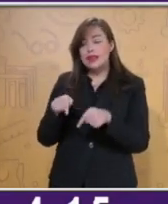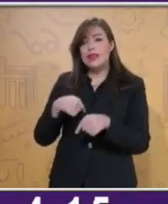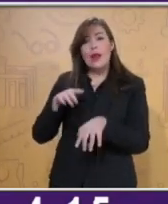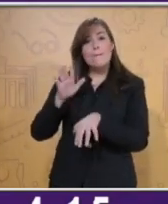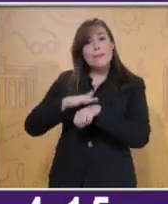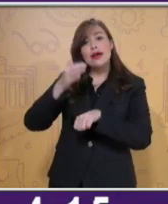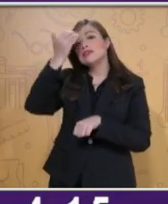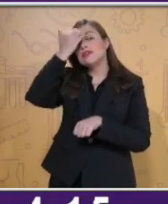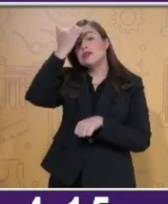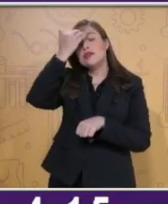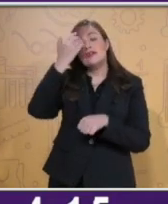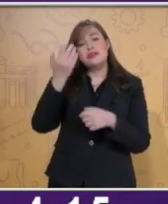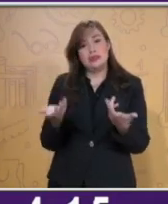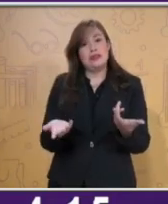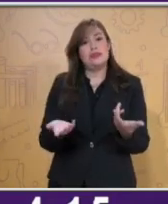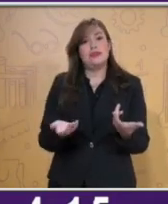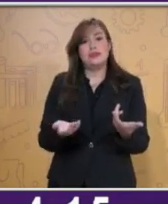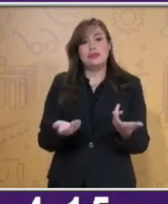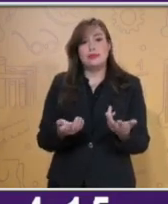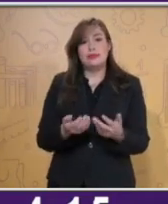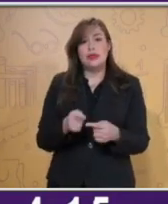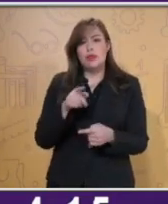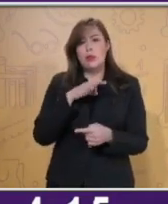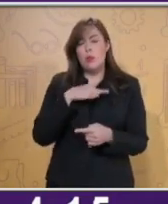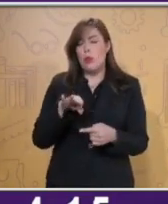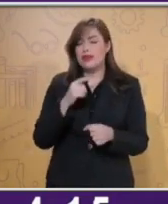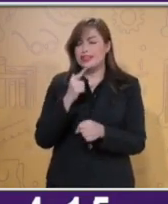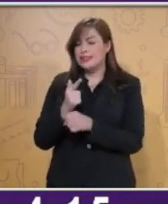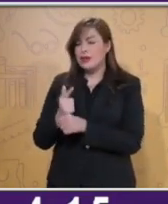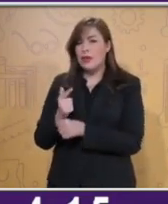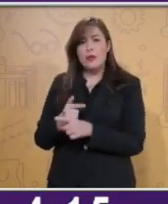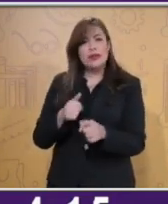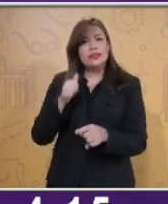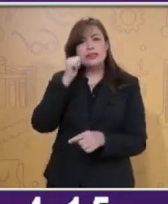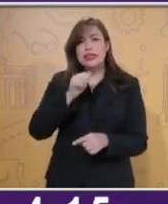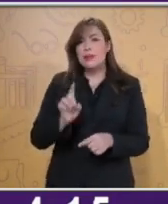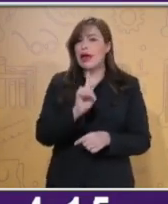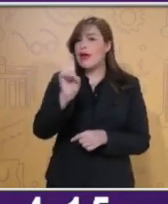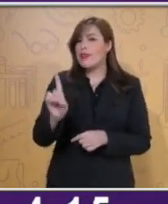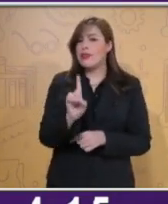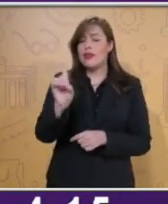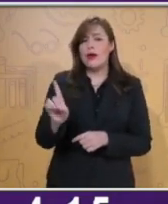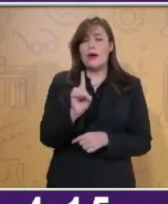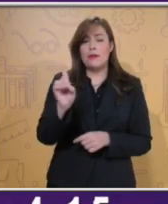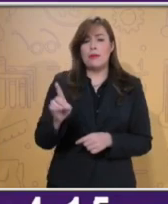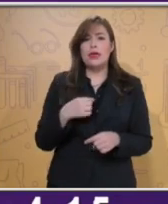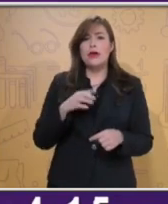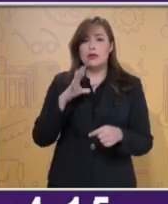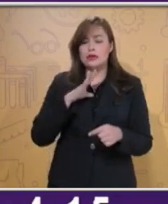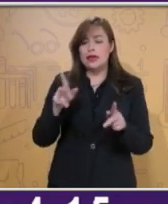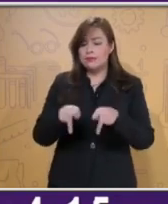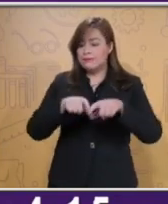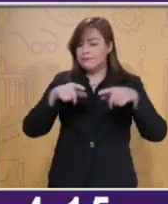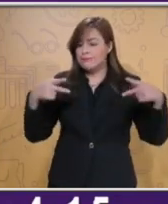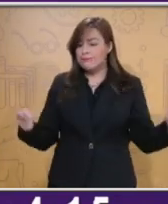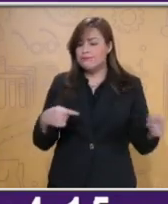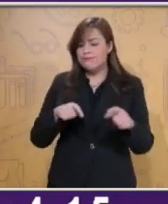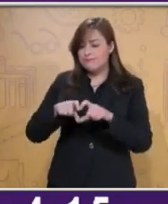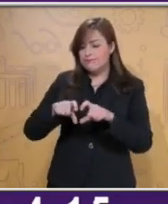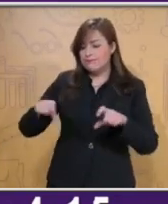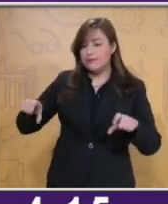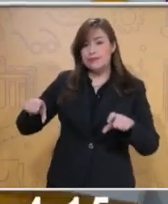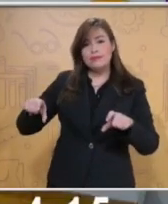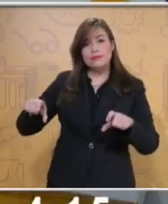popular since a lot of time. You can find every Sunday a section with all the comic strips in this